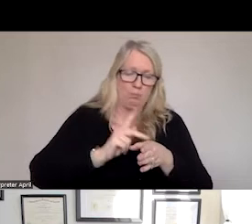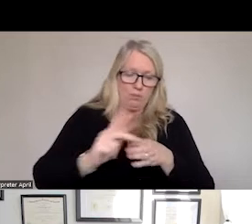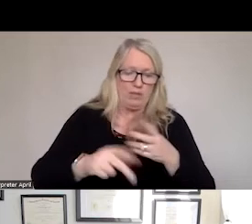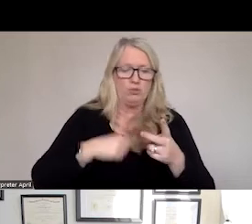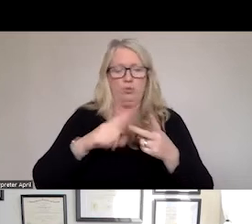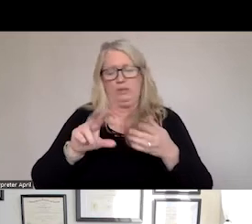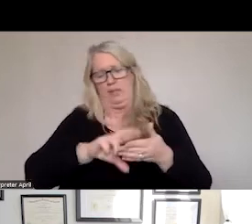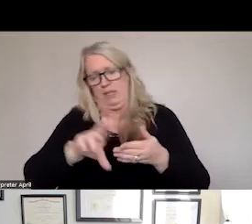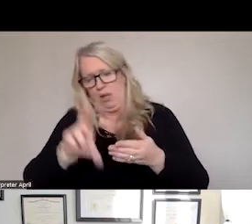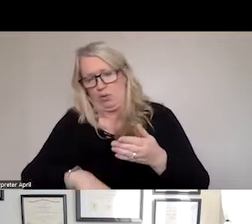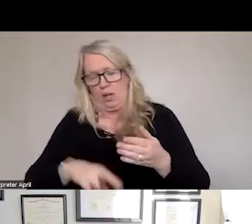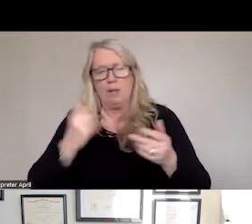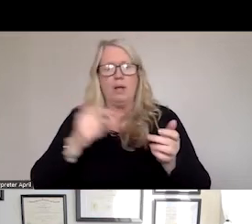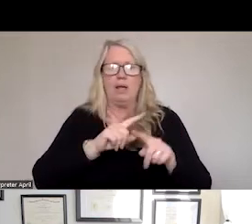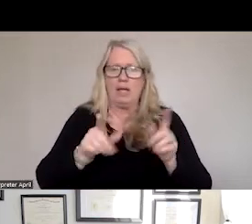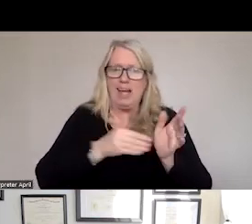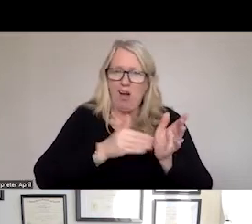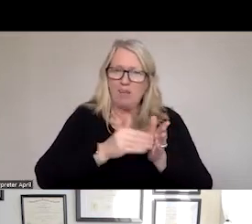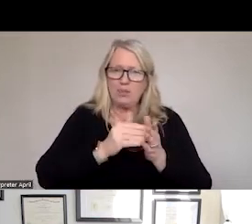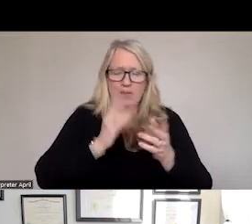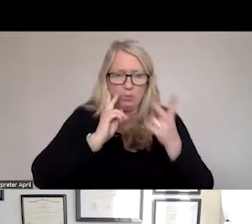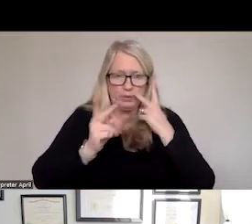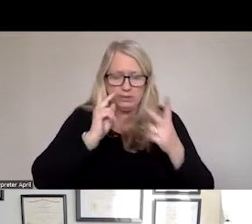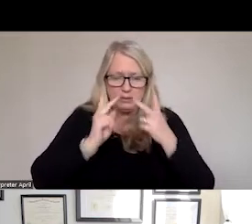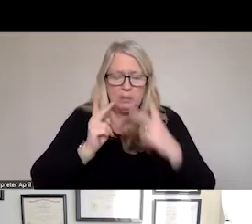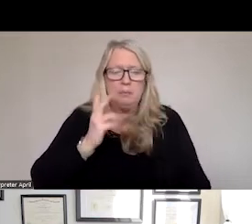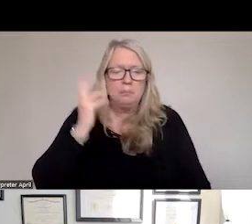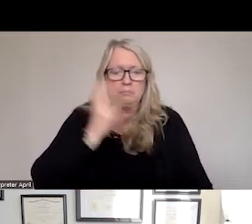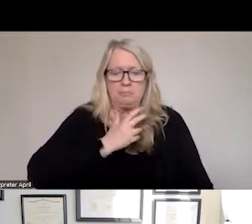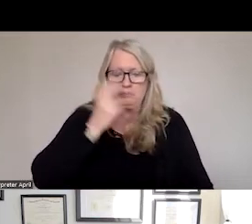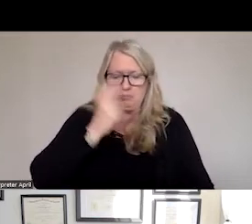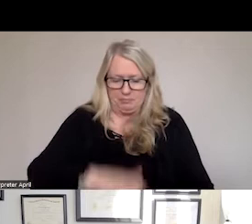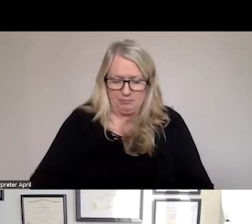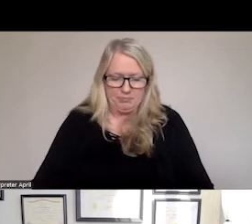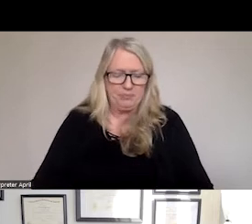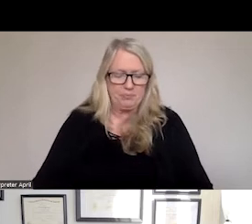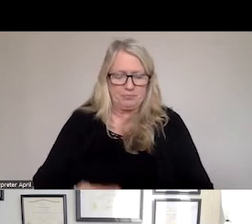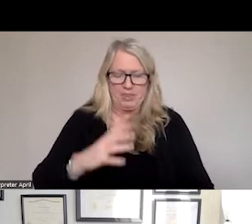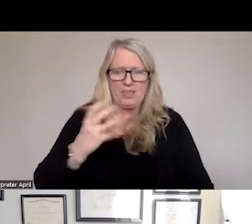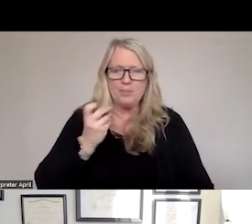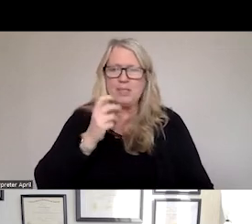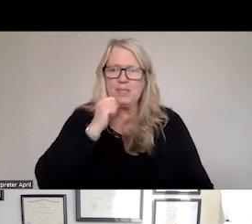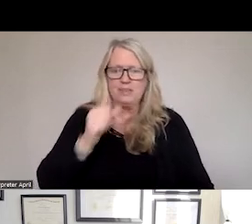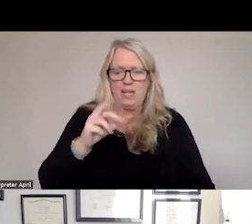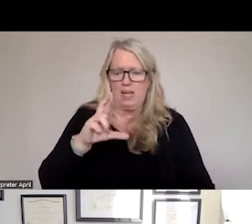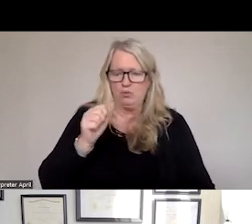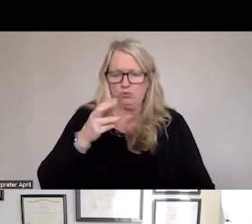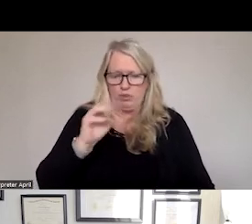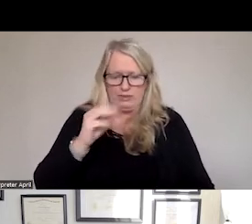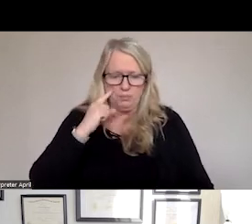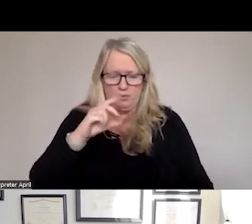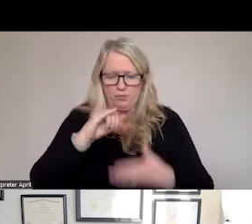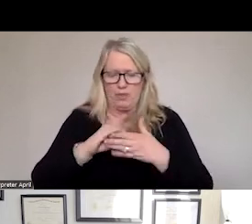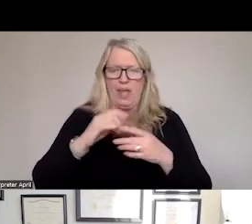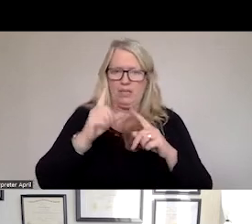see. But so often, and as the presenters and the youth participants highlighted, it's not really something that can be fixed by treatment, and it really